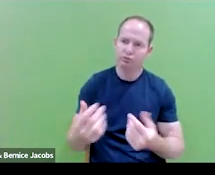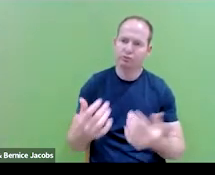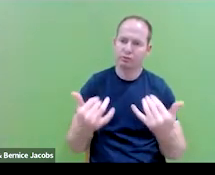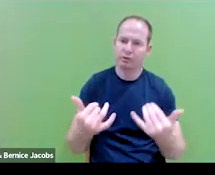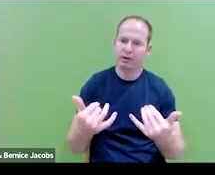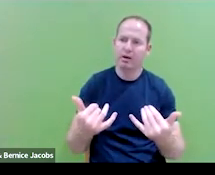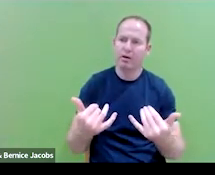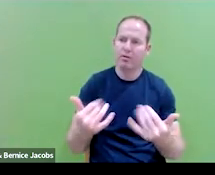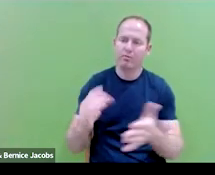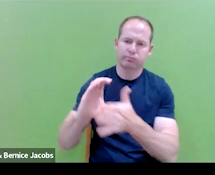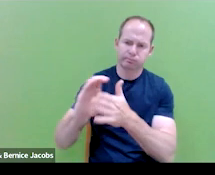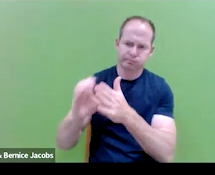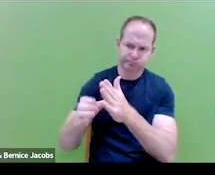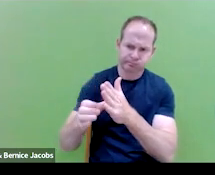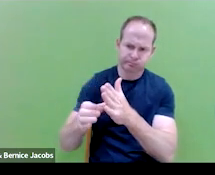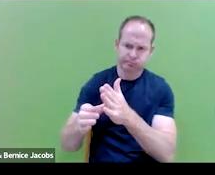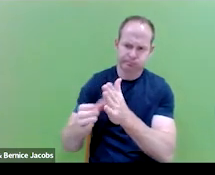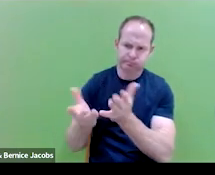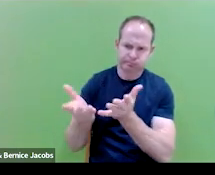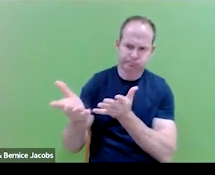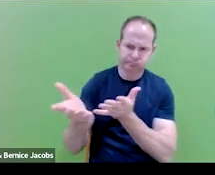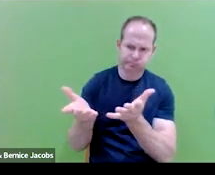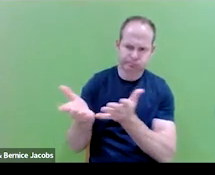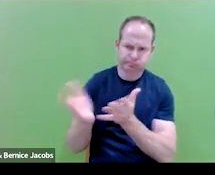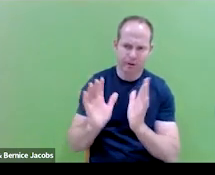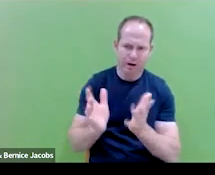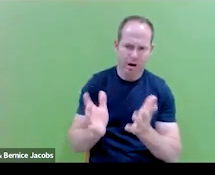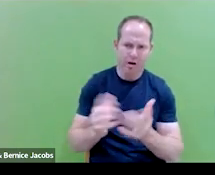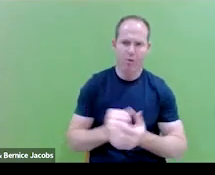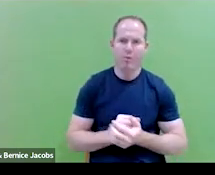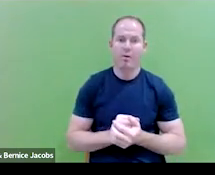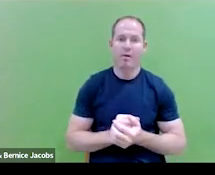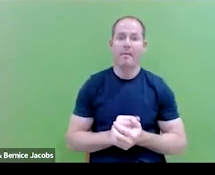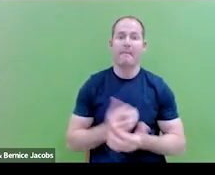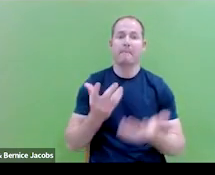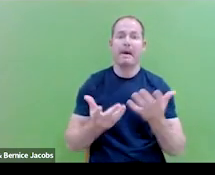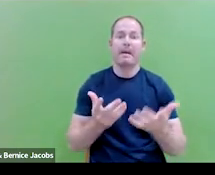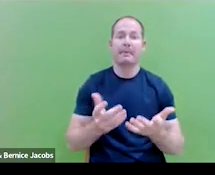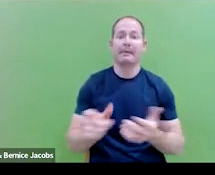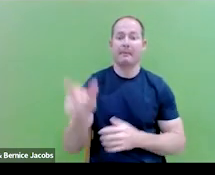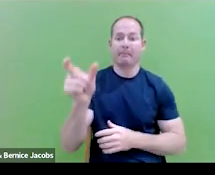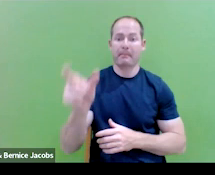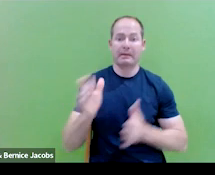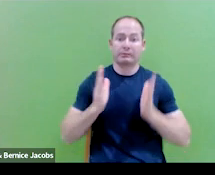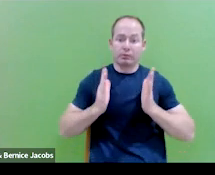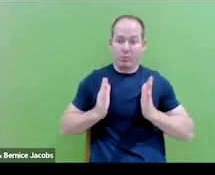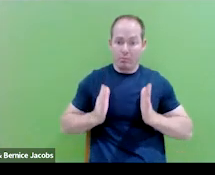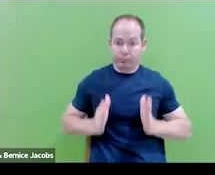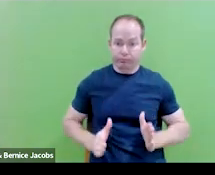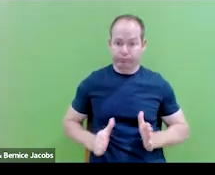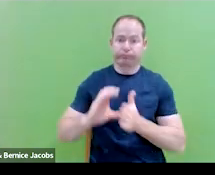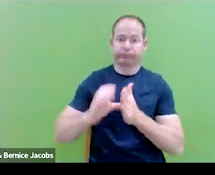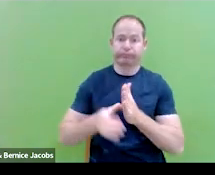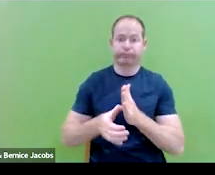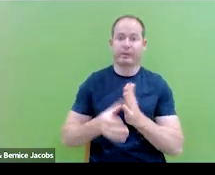disability. Because sometimes, if you, for example, dealing with somebody with cerebral palsy, they may have poor